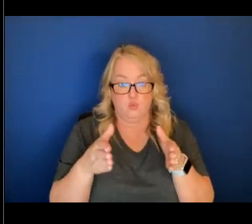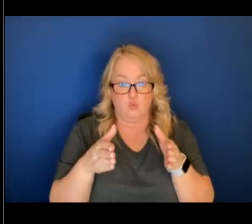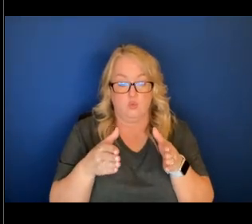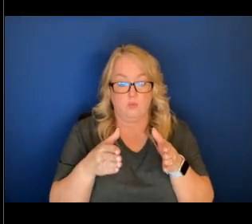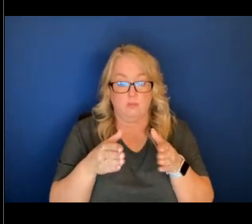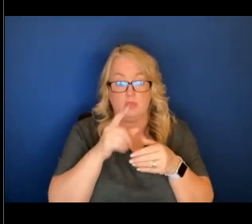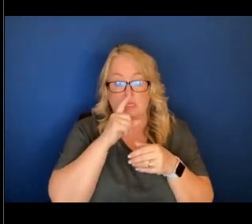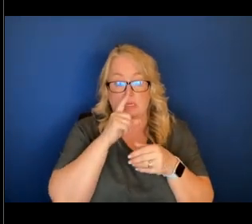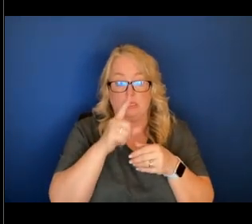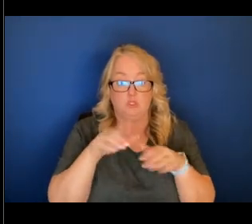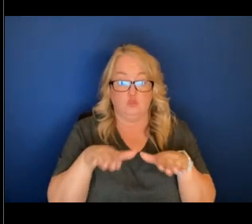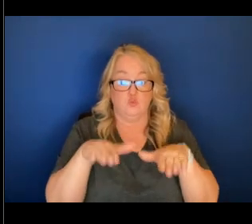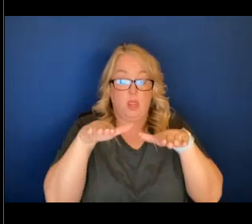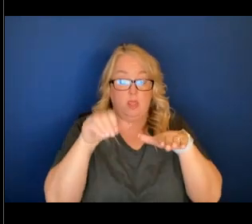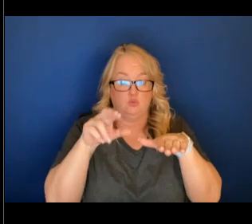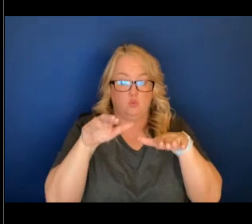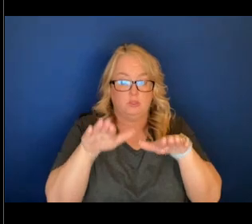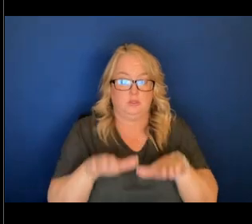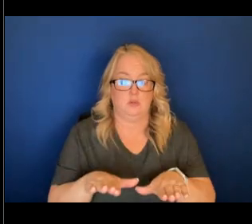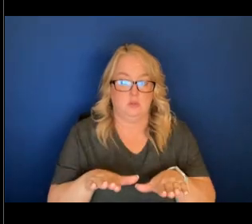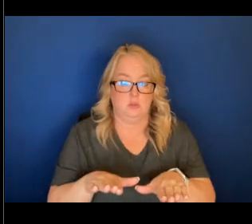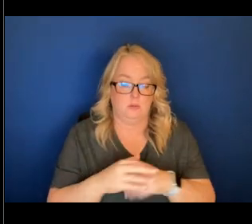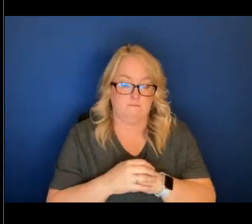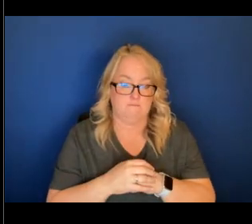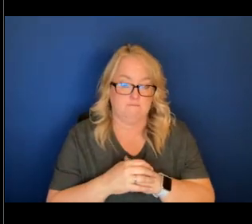either raised or sunken.